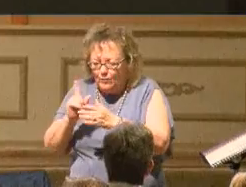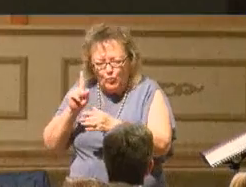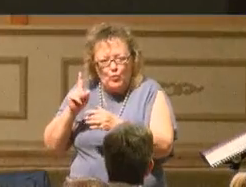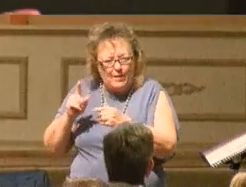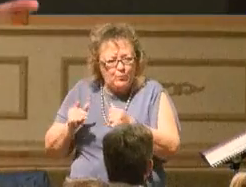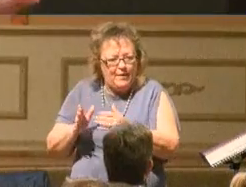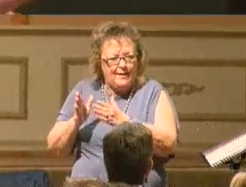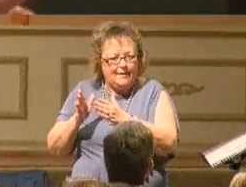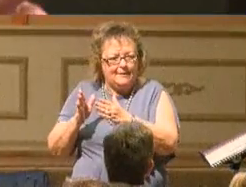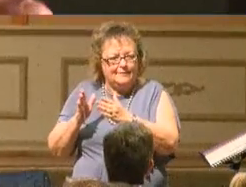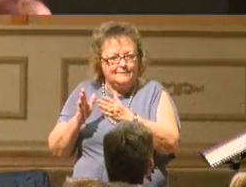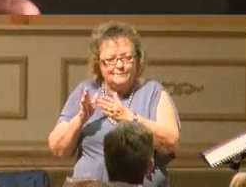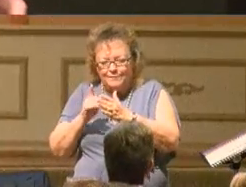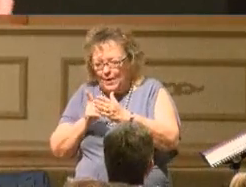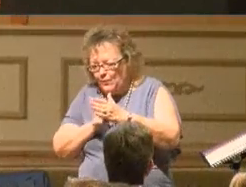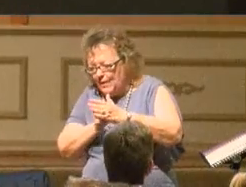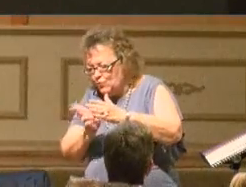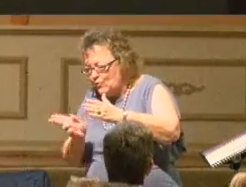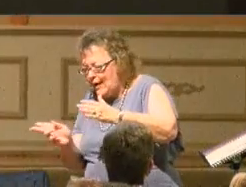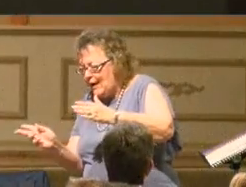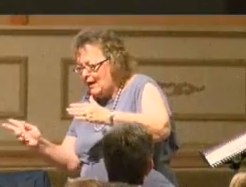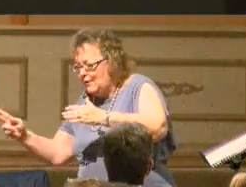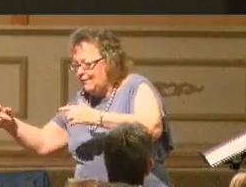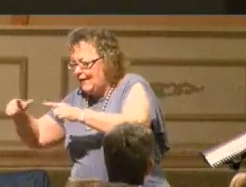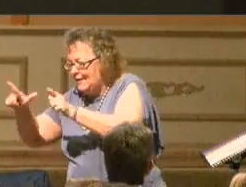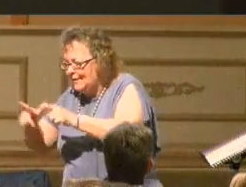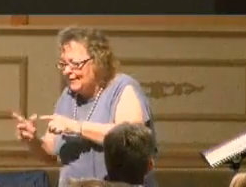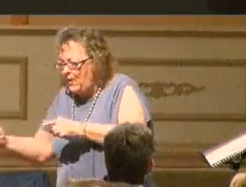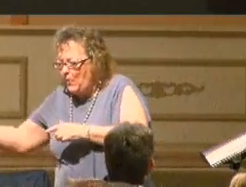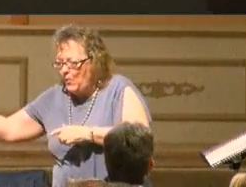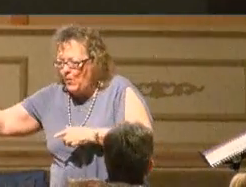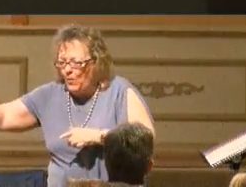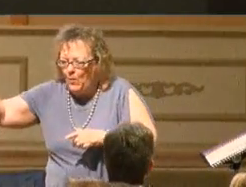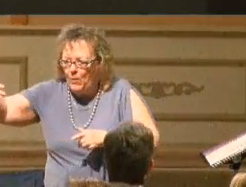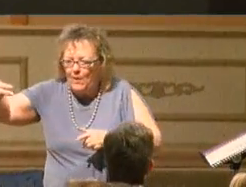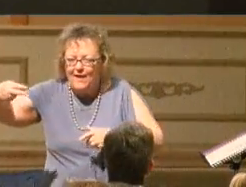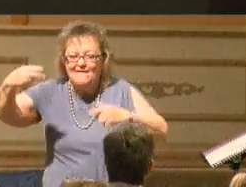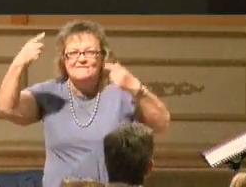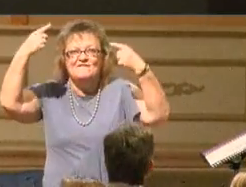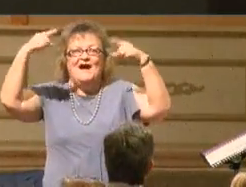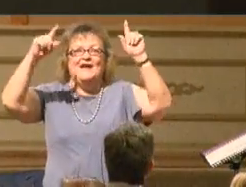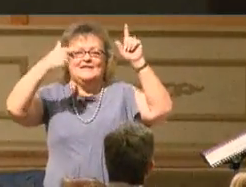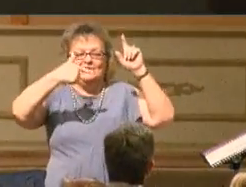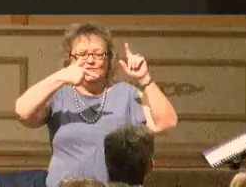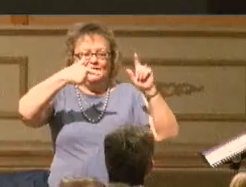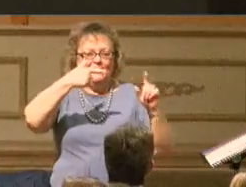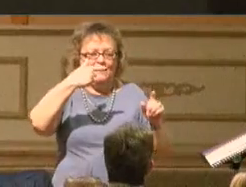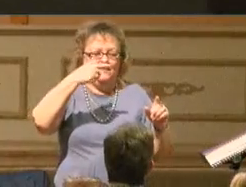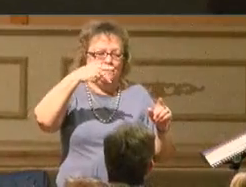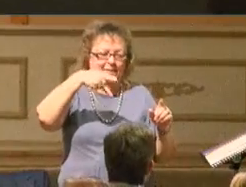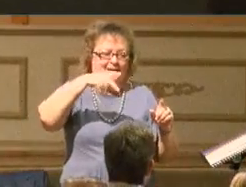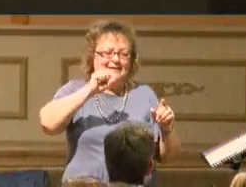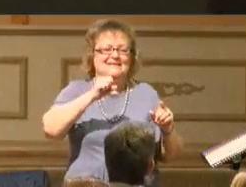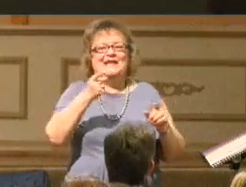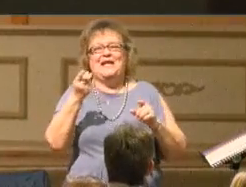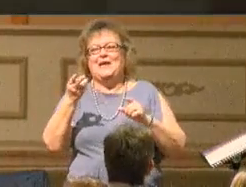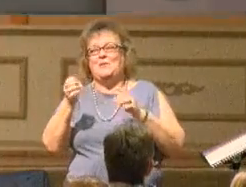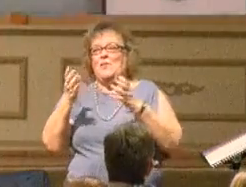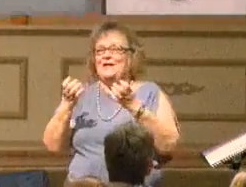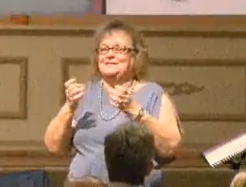one way, and I went around that lake, and finally, the GPS decided, oh, okay, he wants to go this